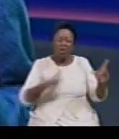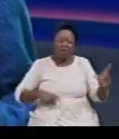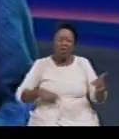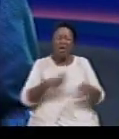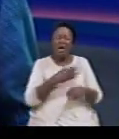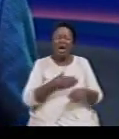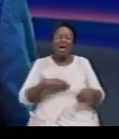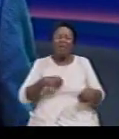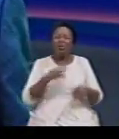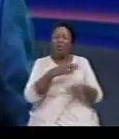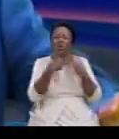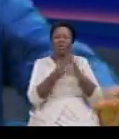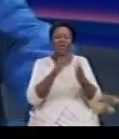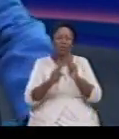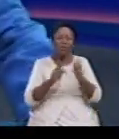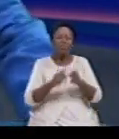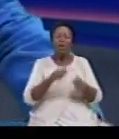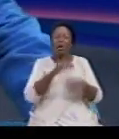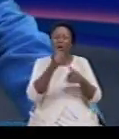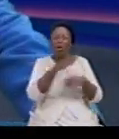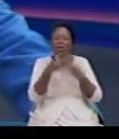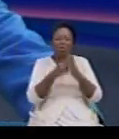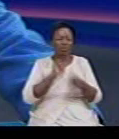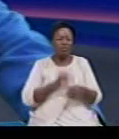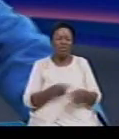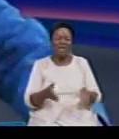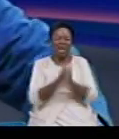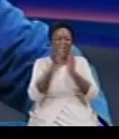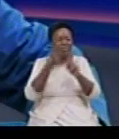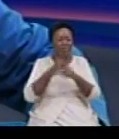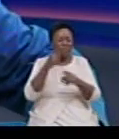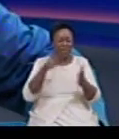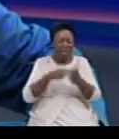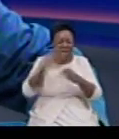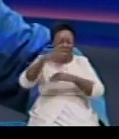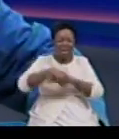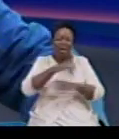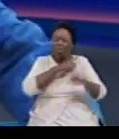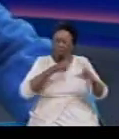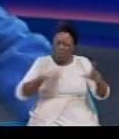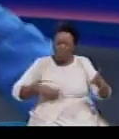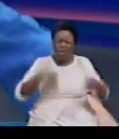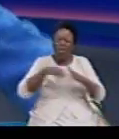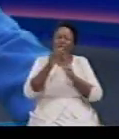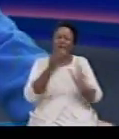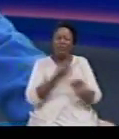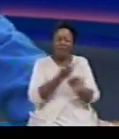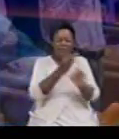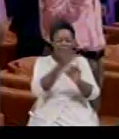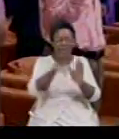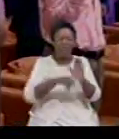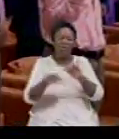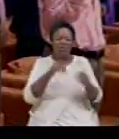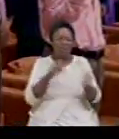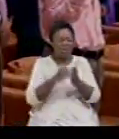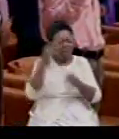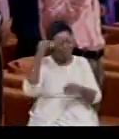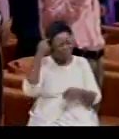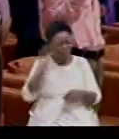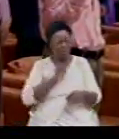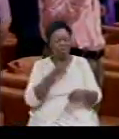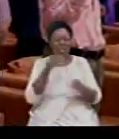they have said, oh Lord, do this in your faithfulness. Do everything in Jesus' name. Heal the